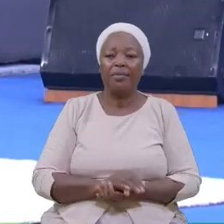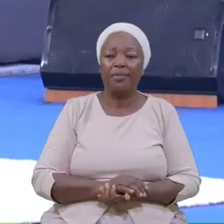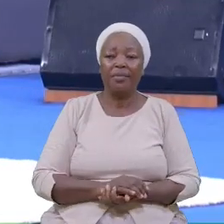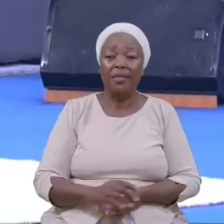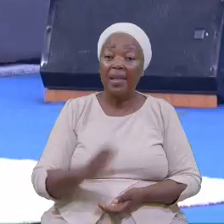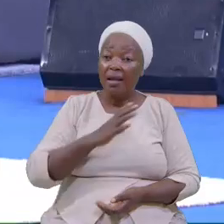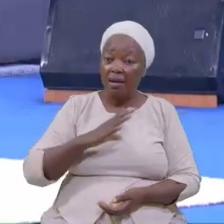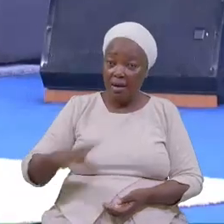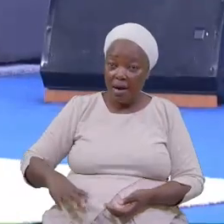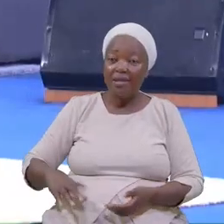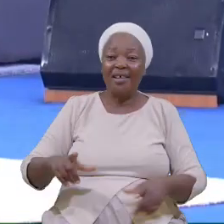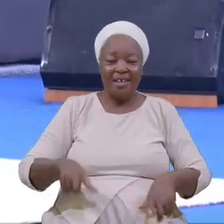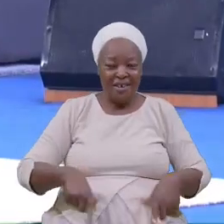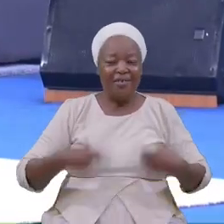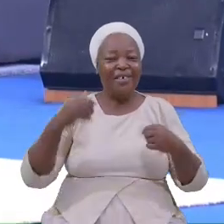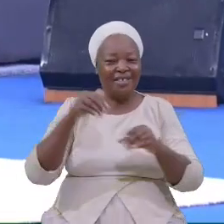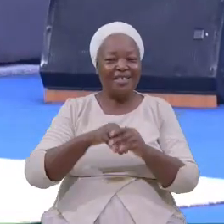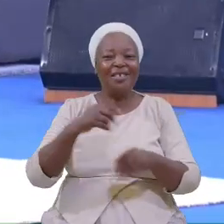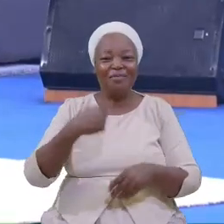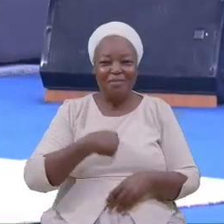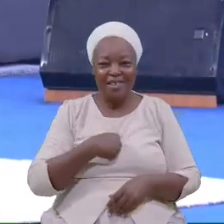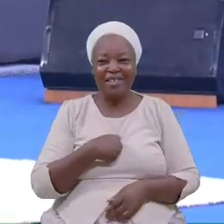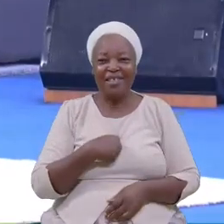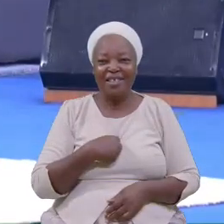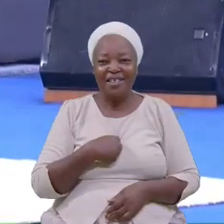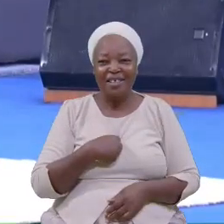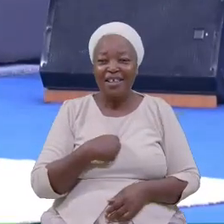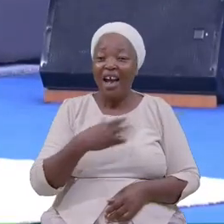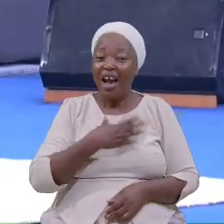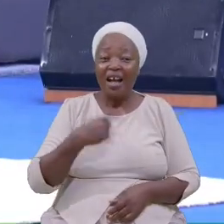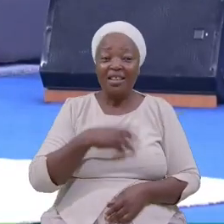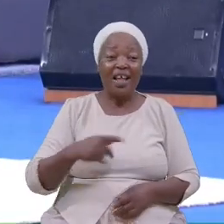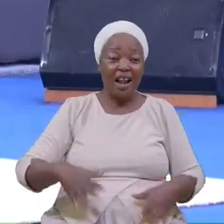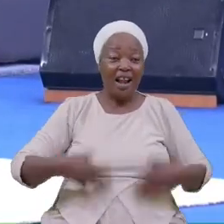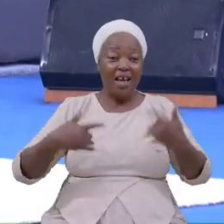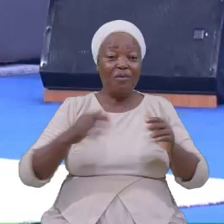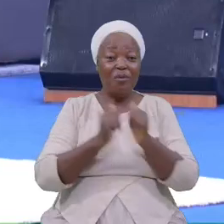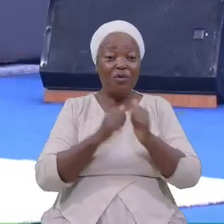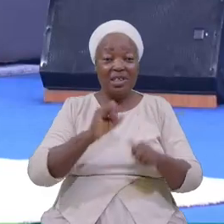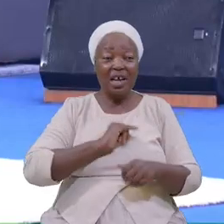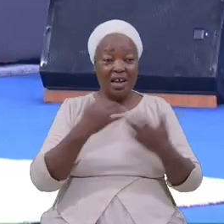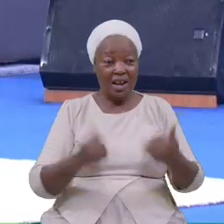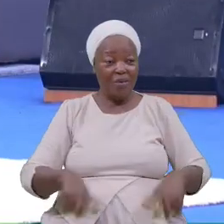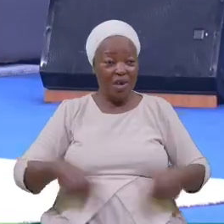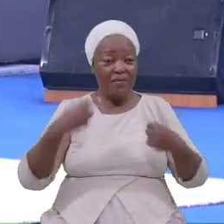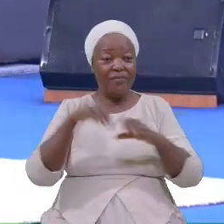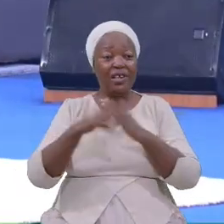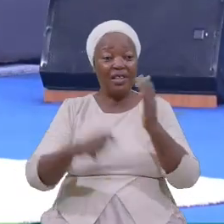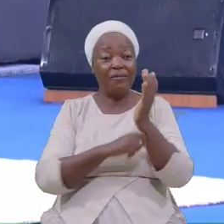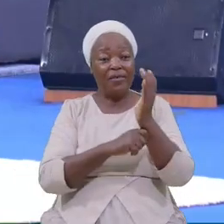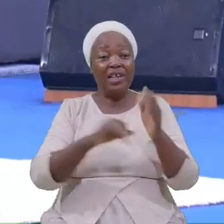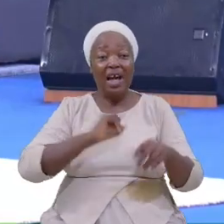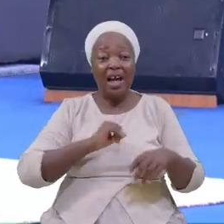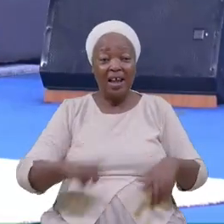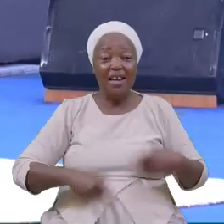Christ liveth in me. And the life which I now live in the flesh, I